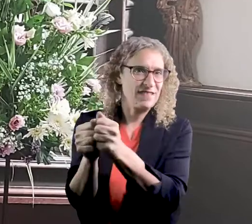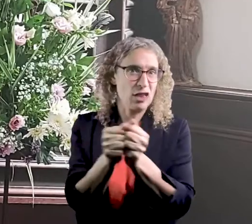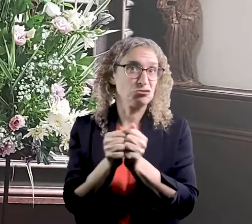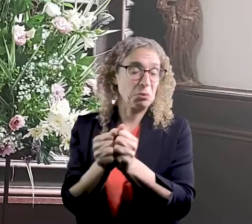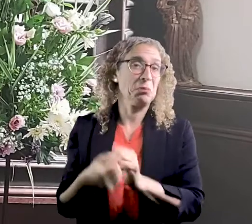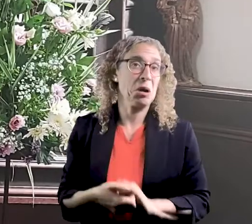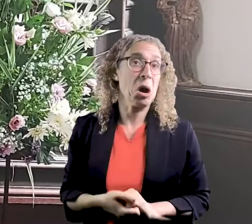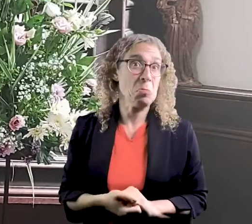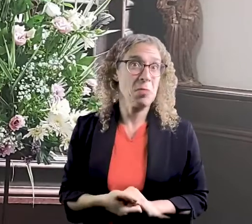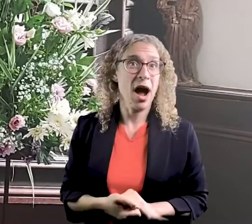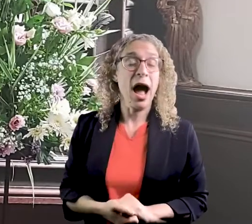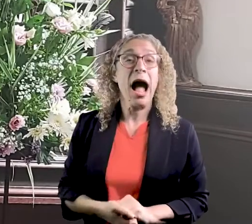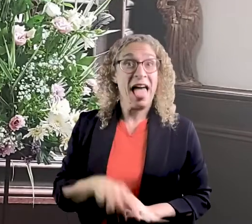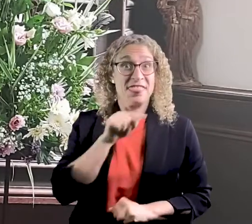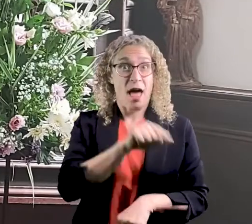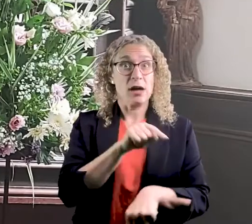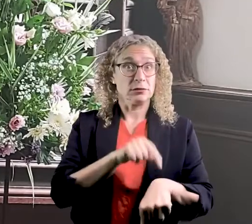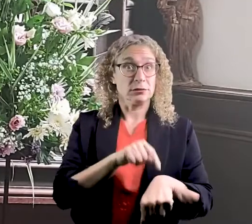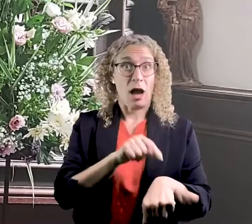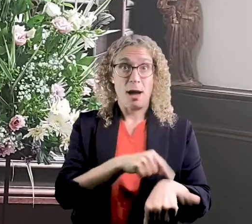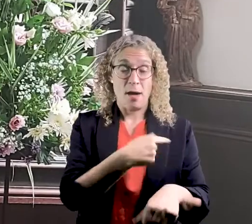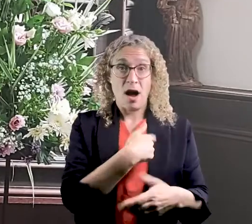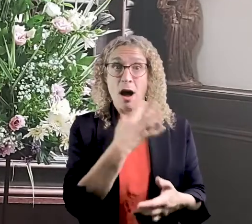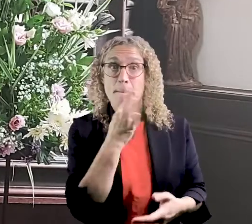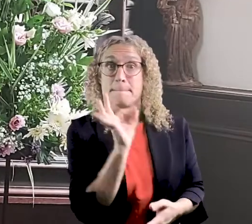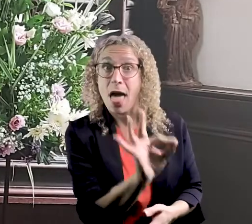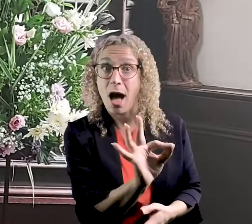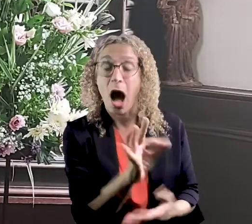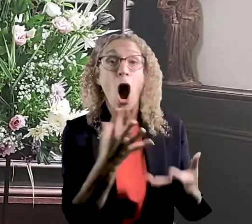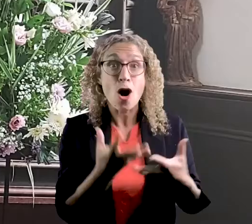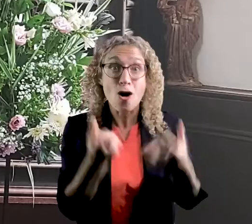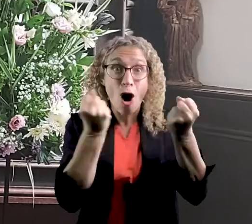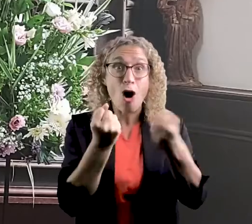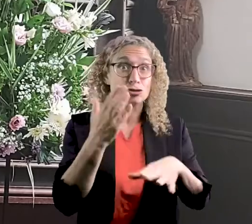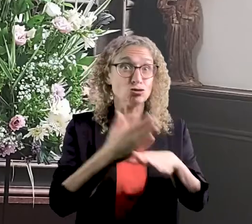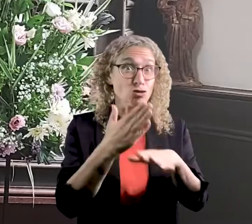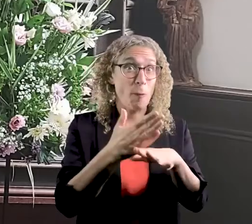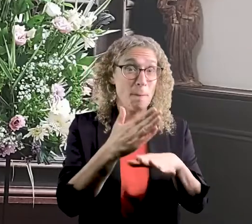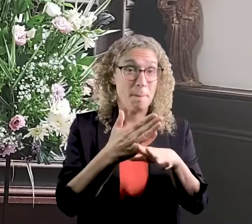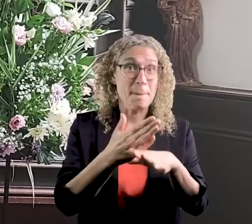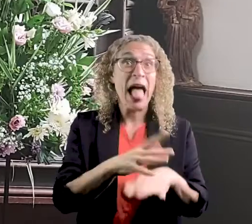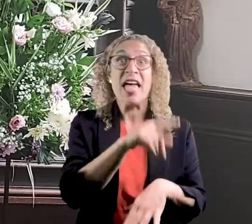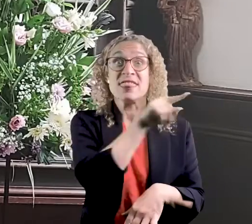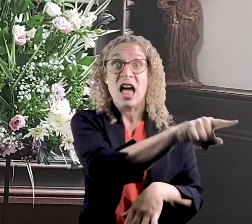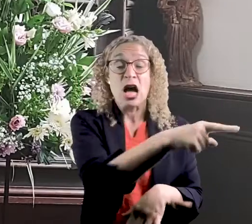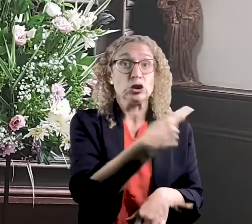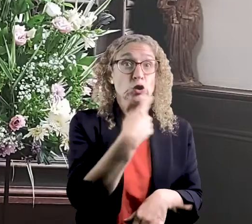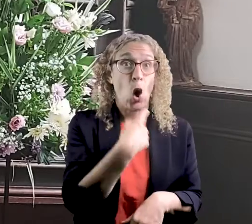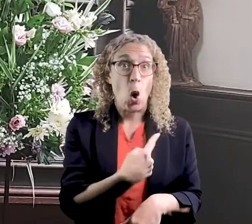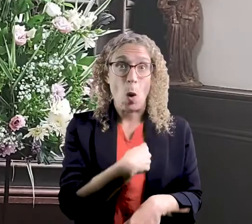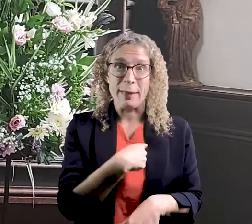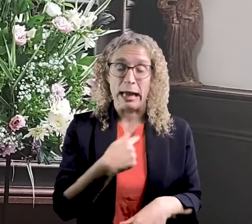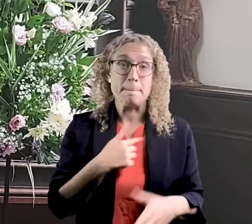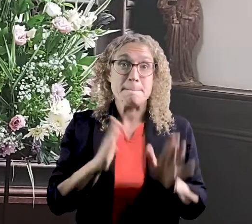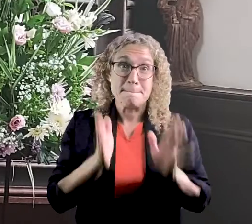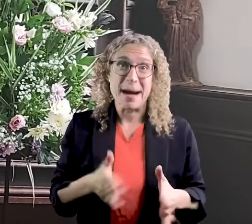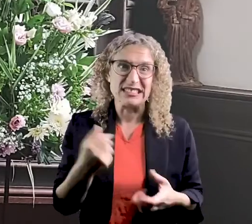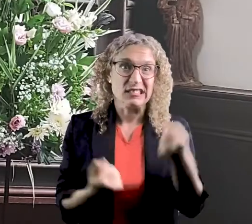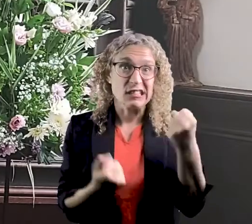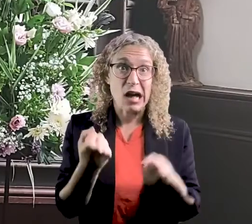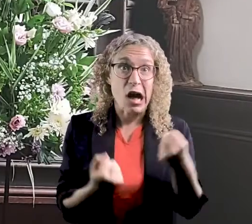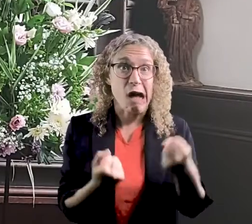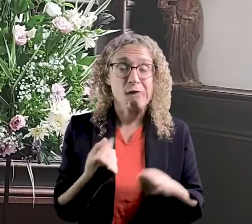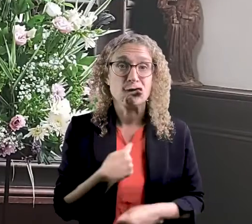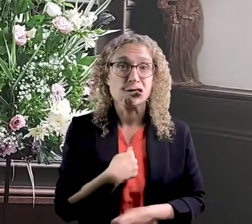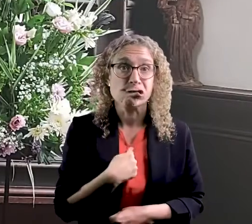No one knew I had accepted this job, and no one knew that I was told that I had to provide